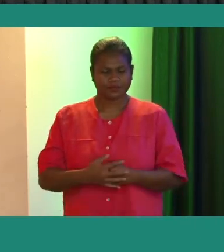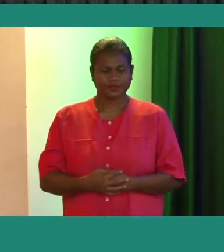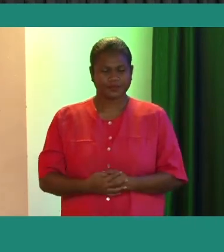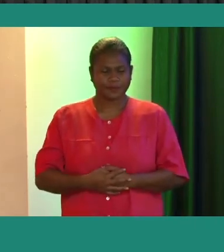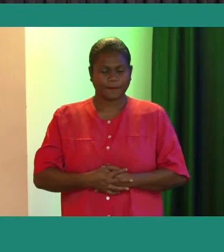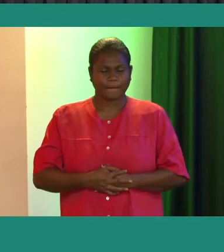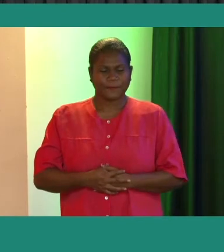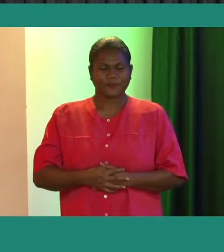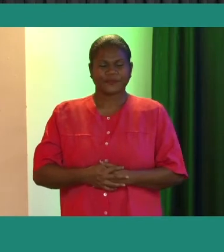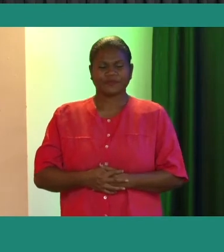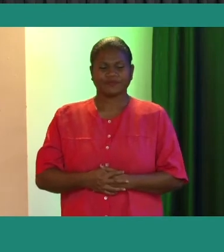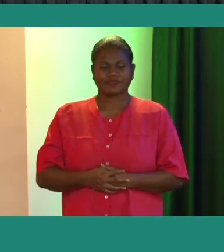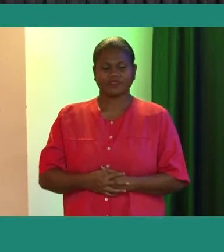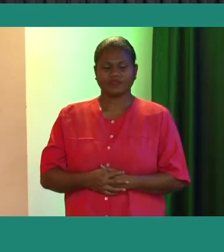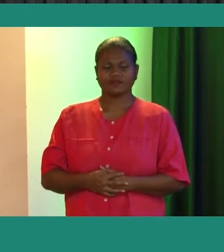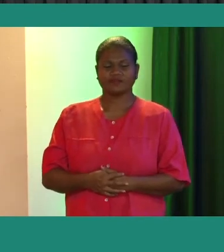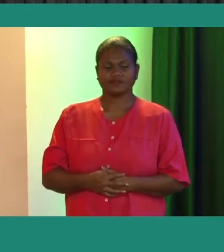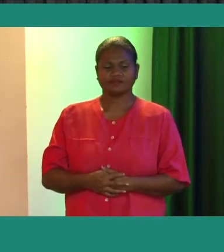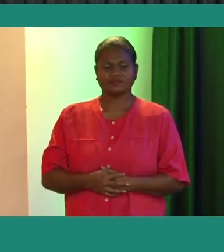Mr. Ginis, can you hear us?